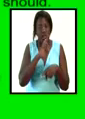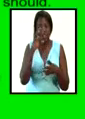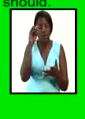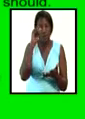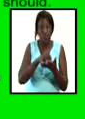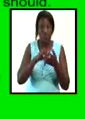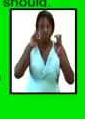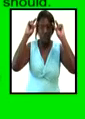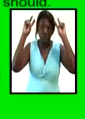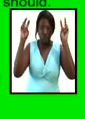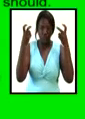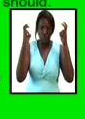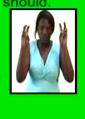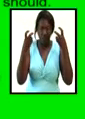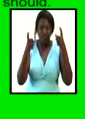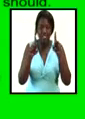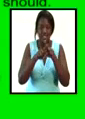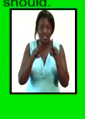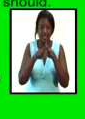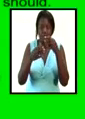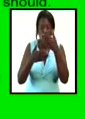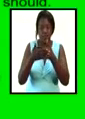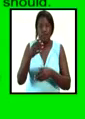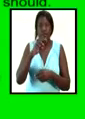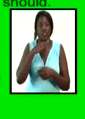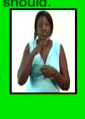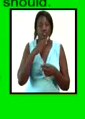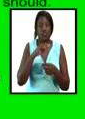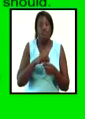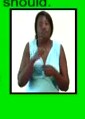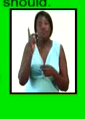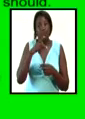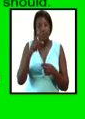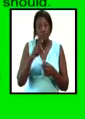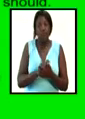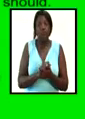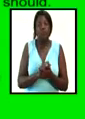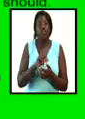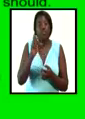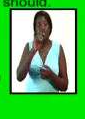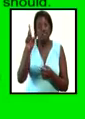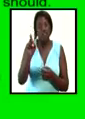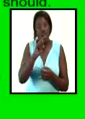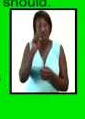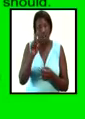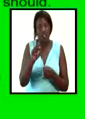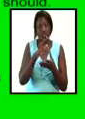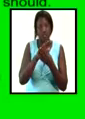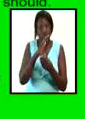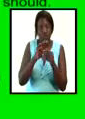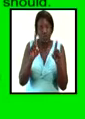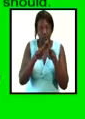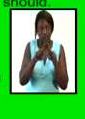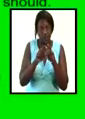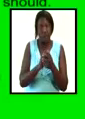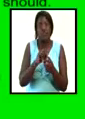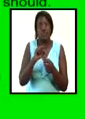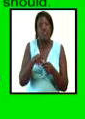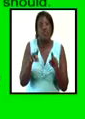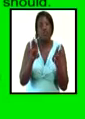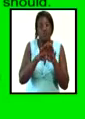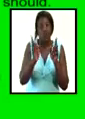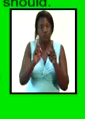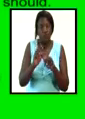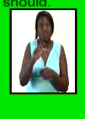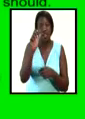in the passage. Let me repeat the question. When asked to quote, one should A. Summarize part